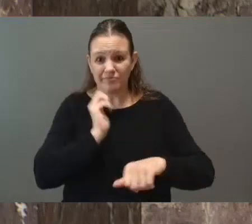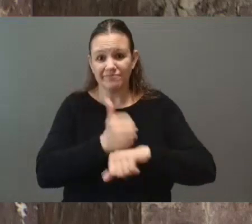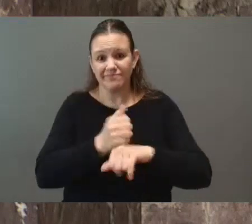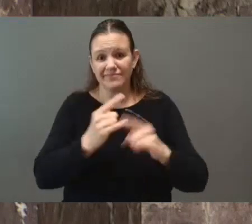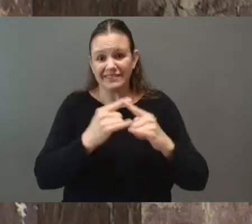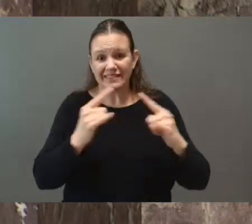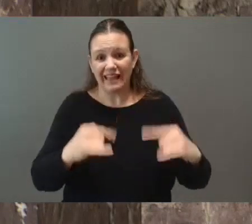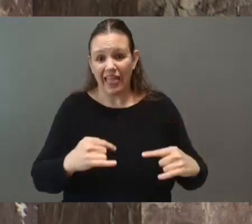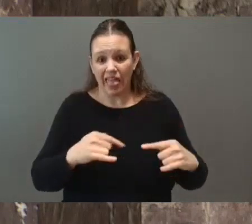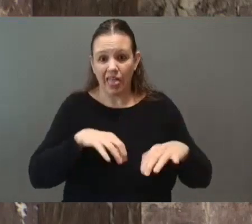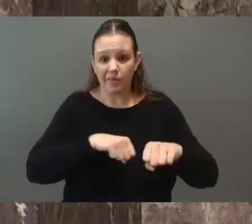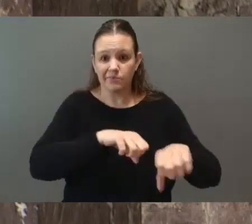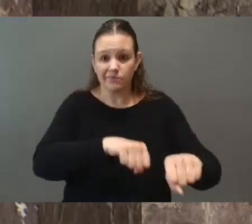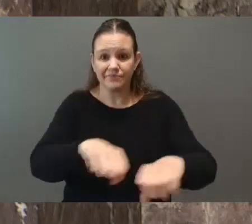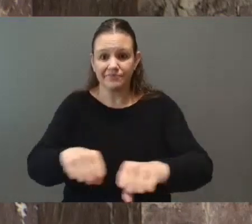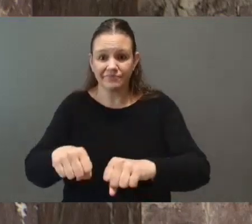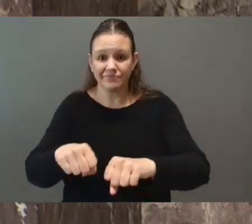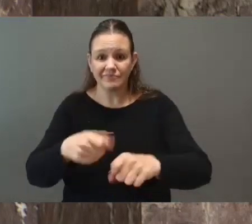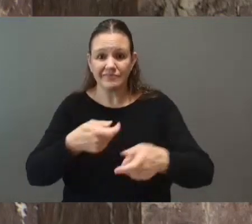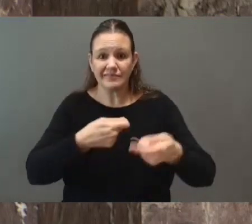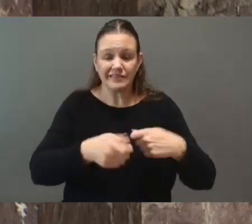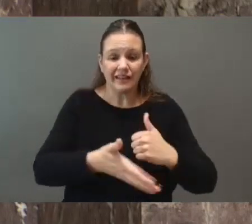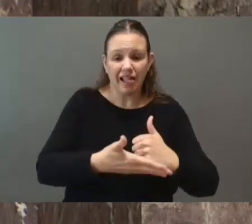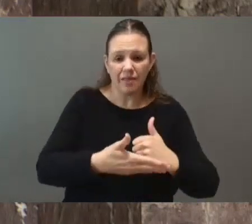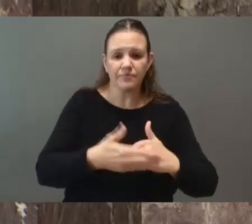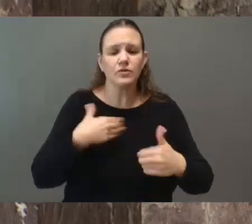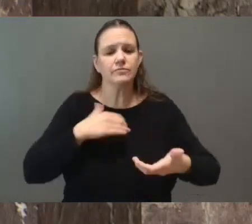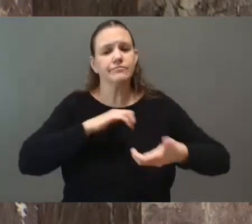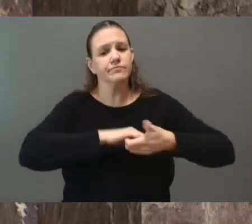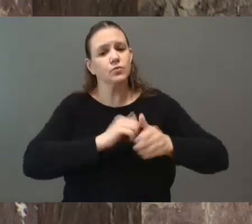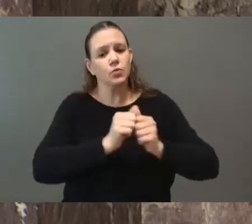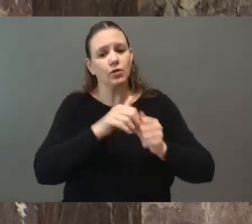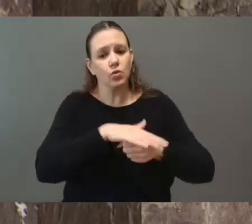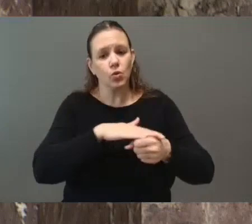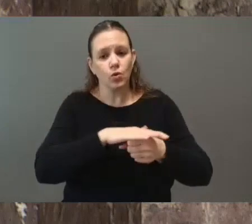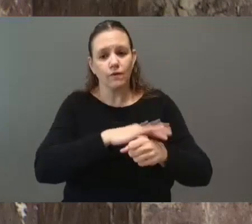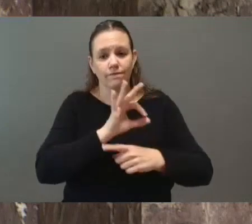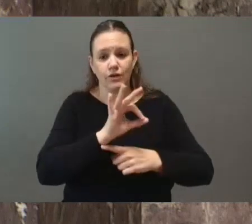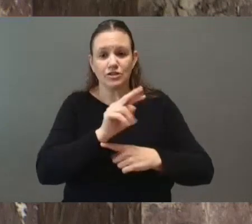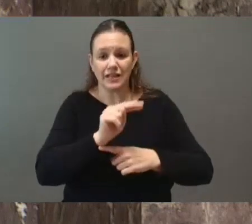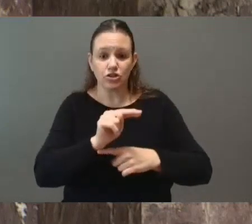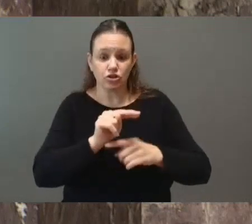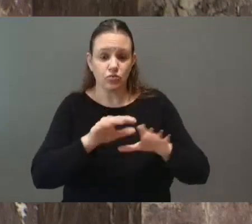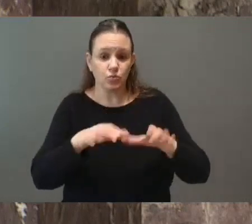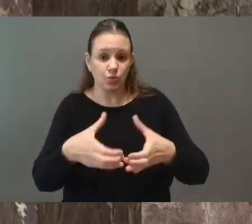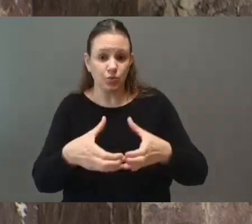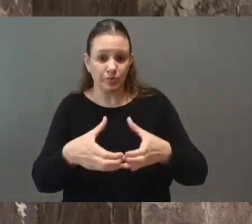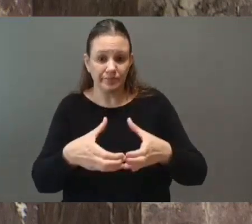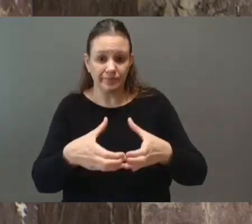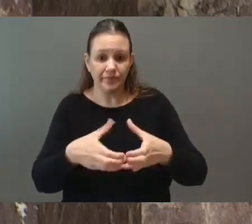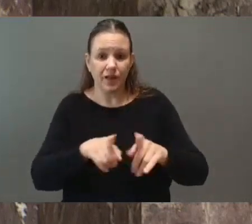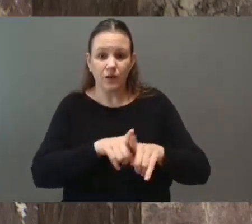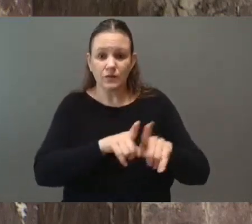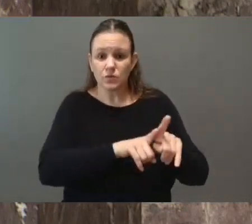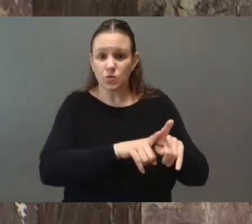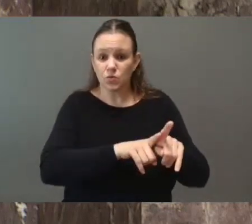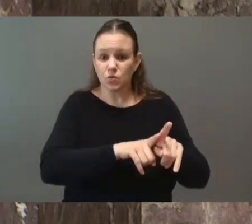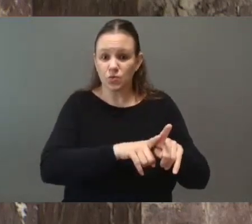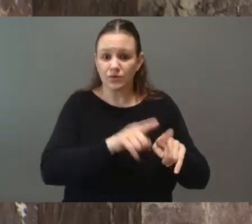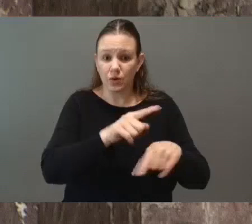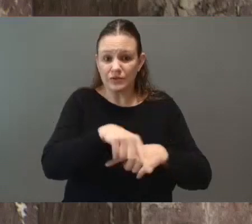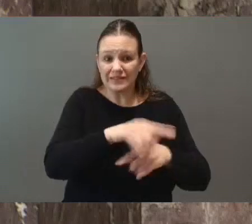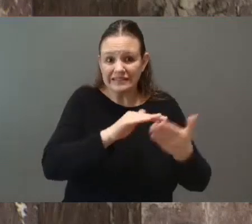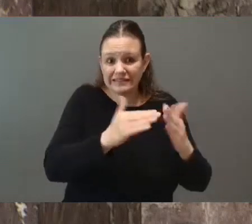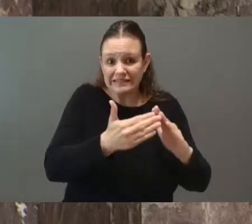with the city, to ensure that not only are we able to open up more spaces, but in some cases acquire buildings that